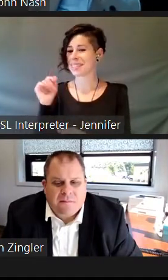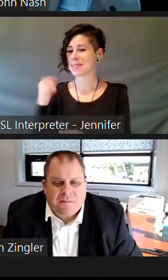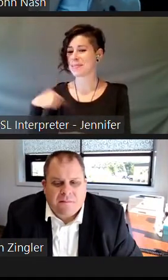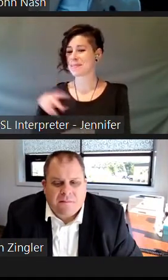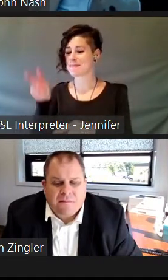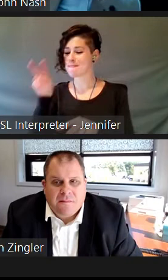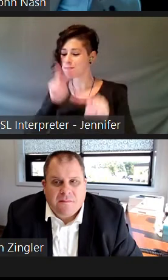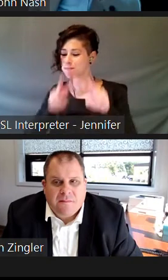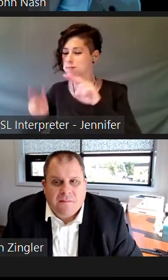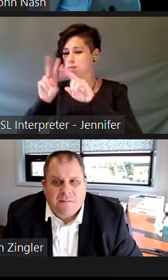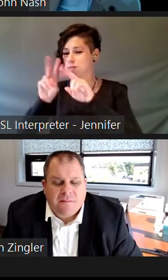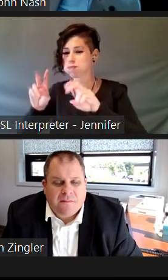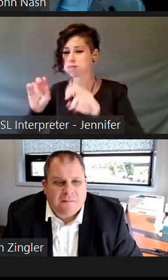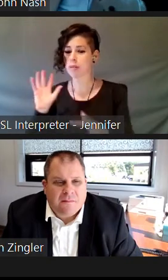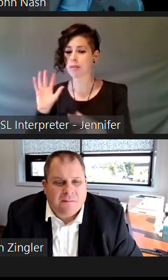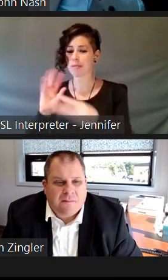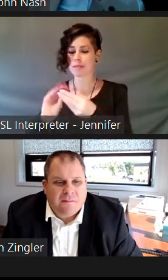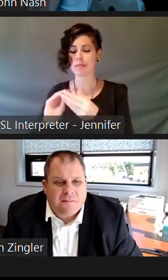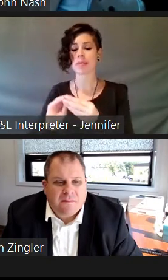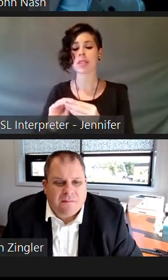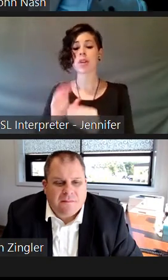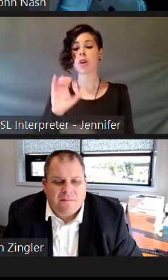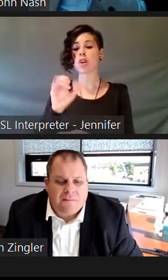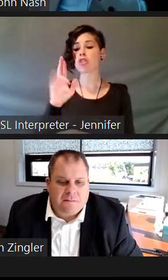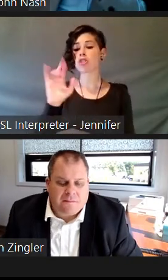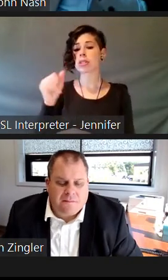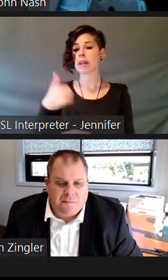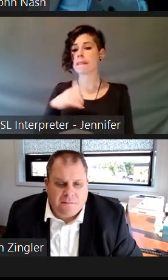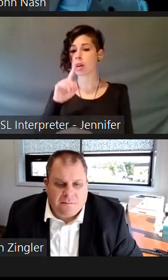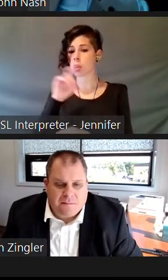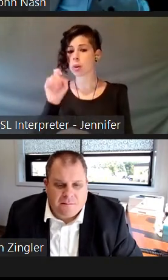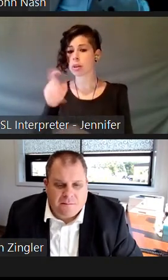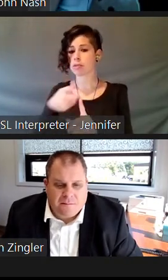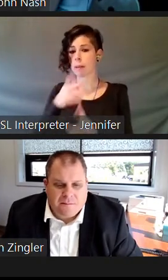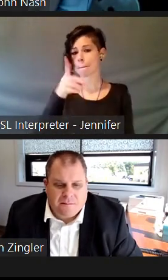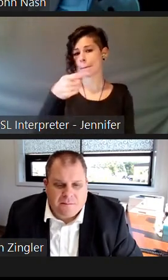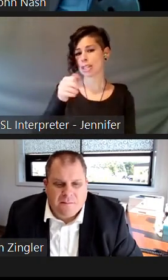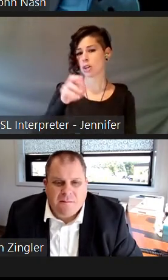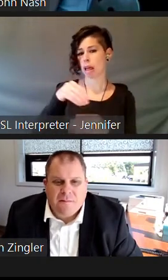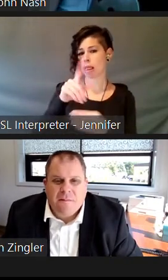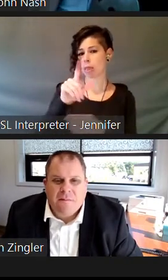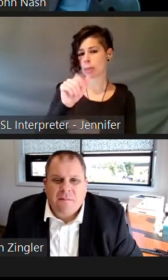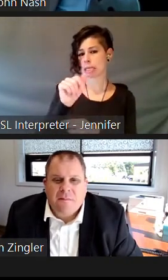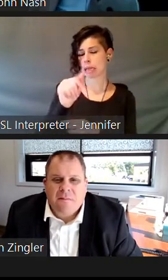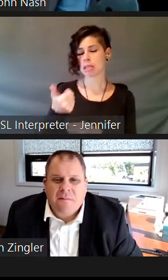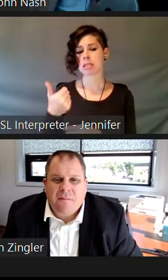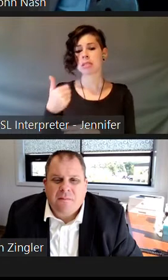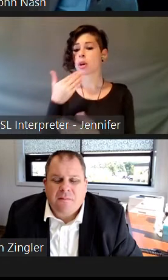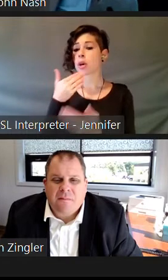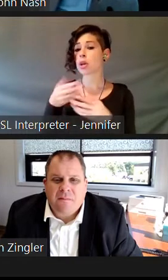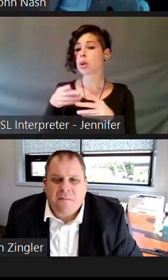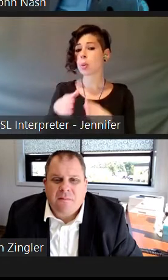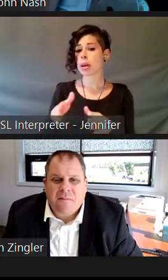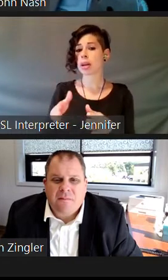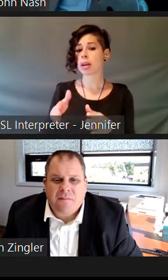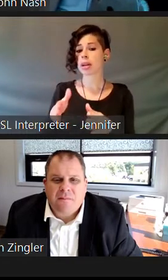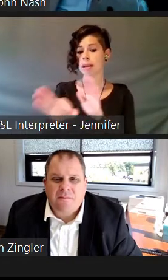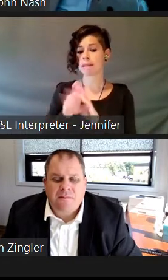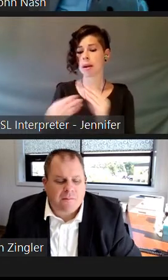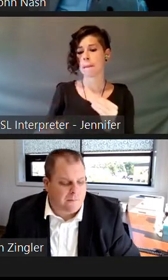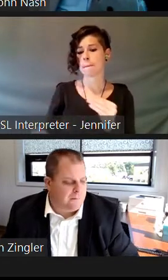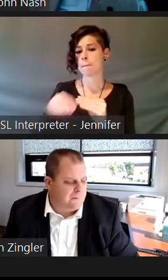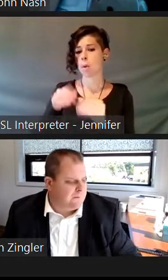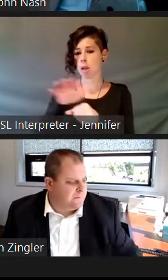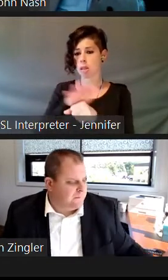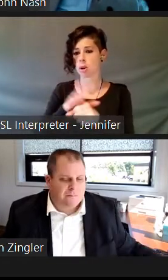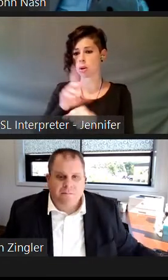us. First, we have a question from Peter in Louisiana. Is there a good way to find more local data? I'm in Louisiana,